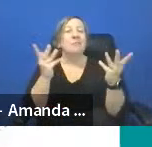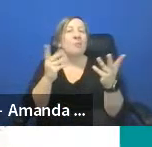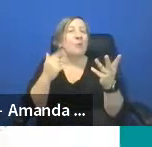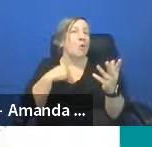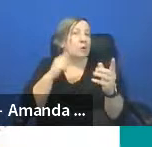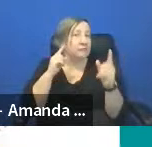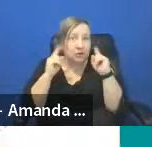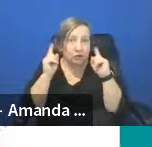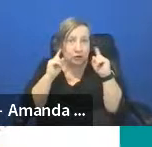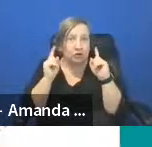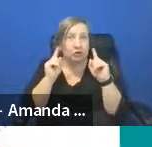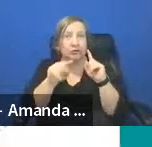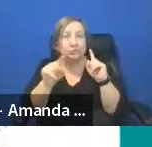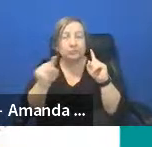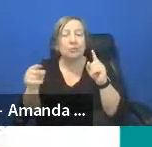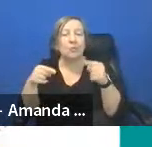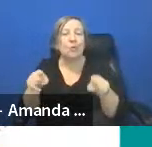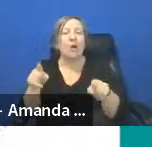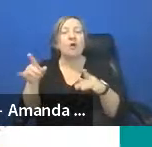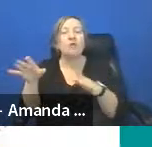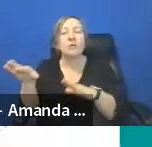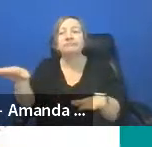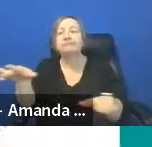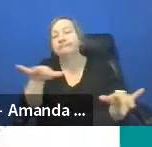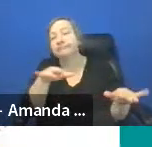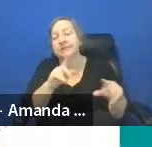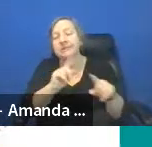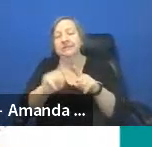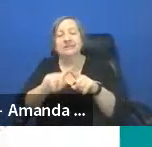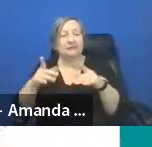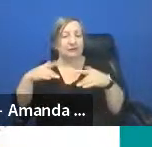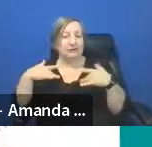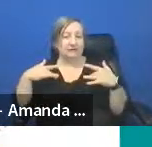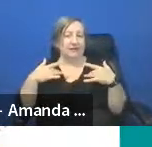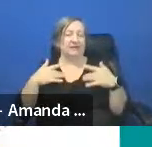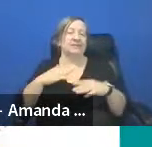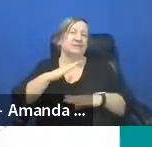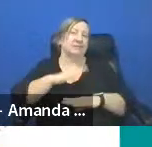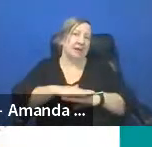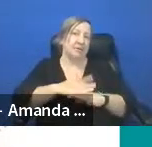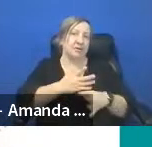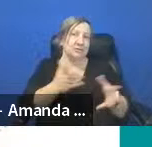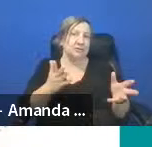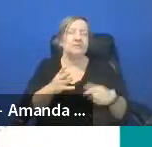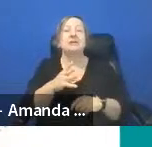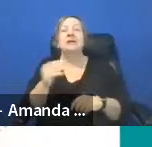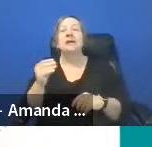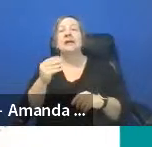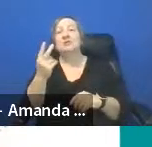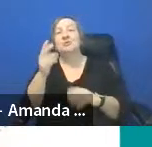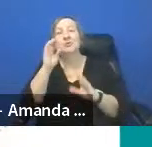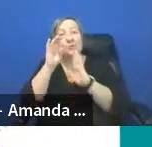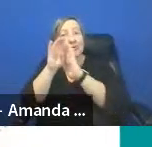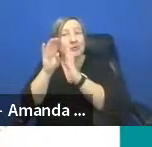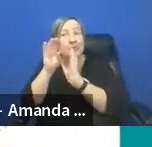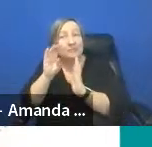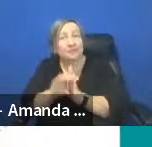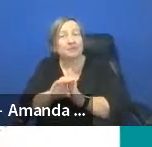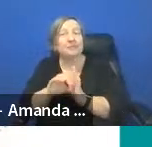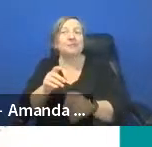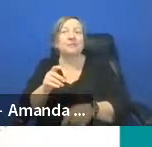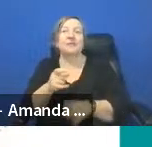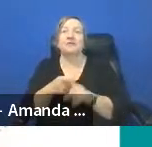heard while out and about in these events and tabling, and then also to images